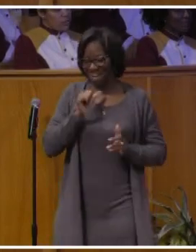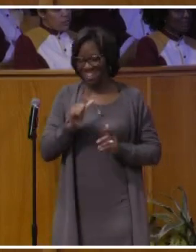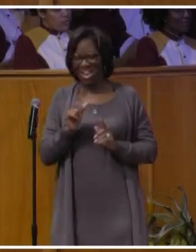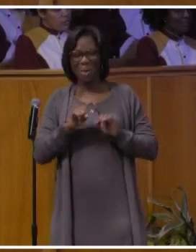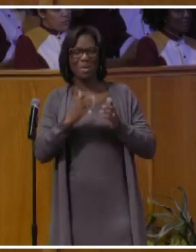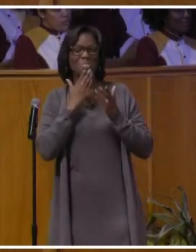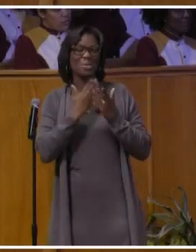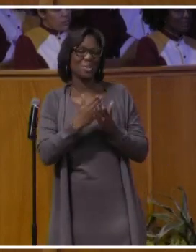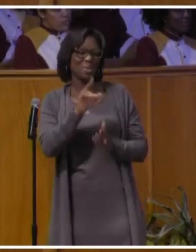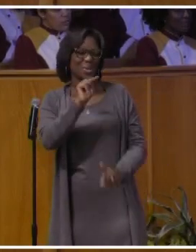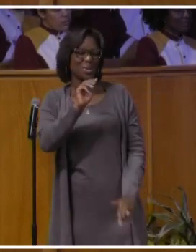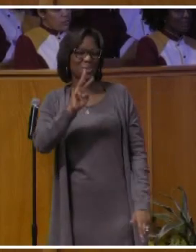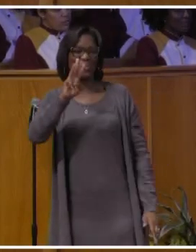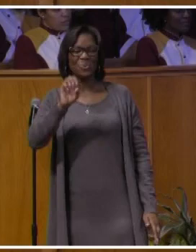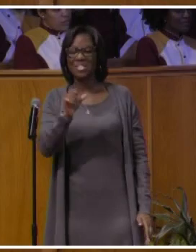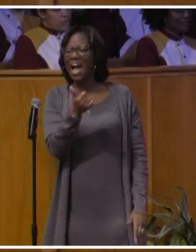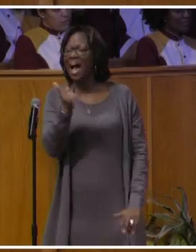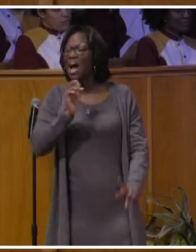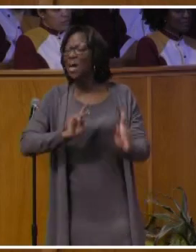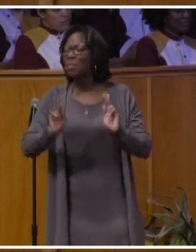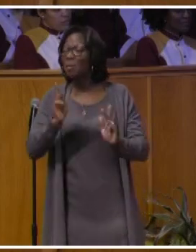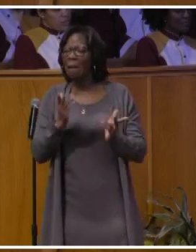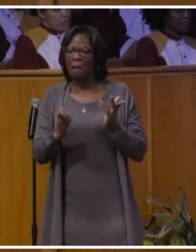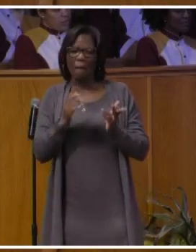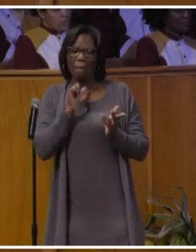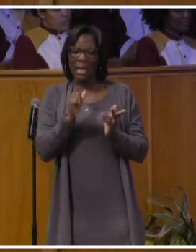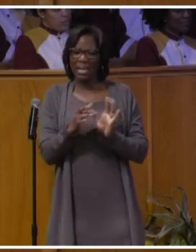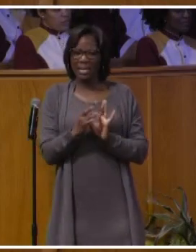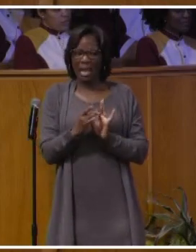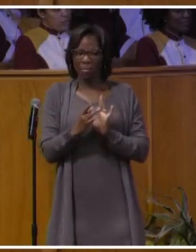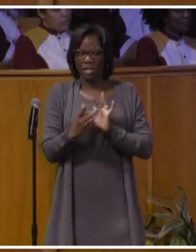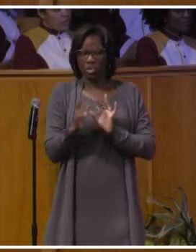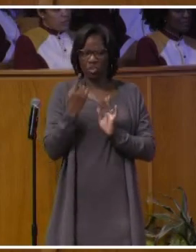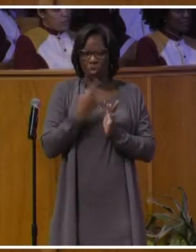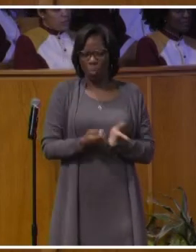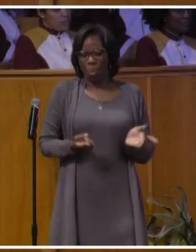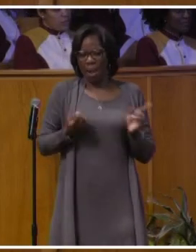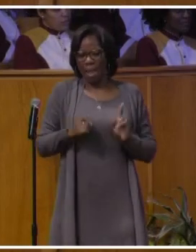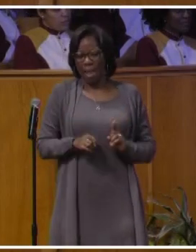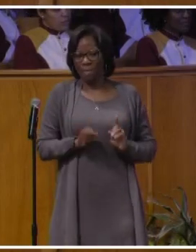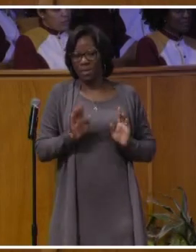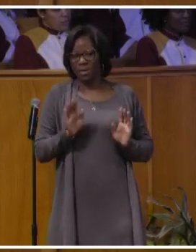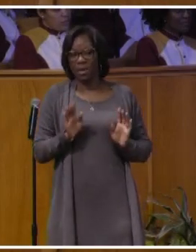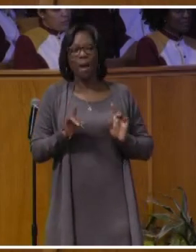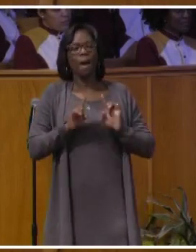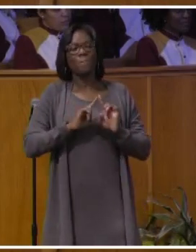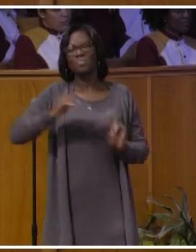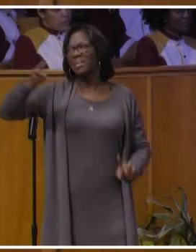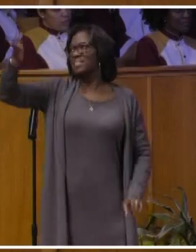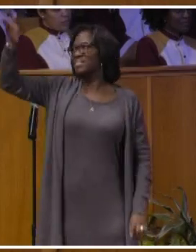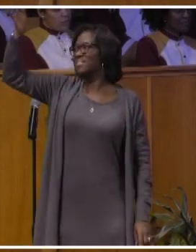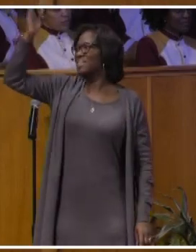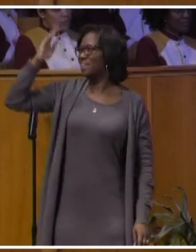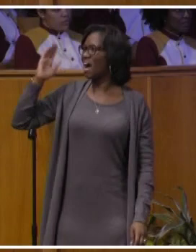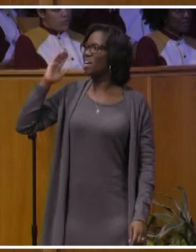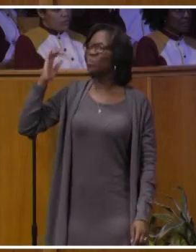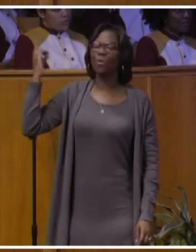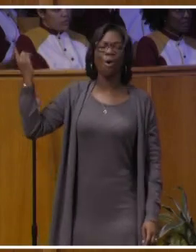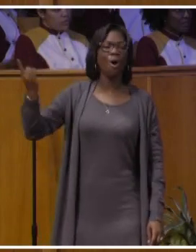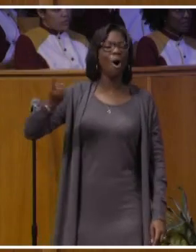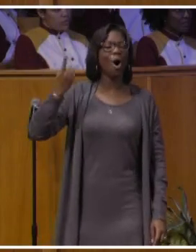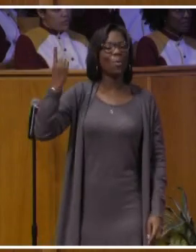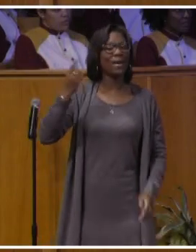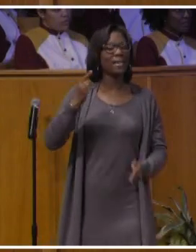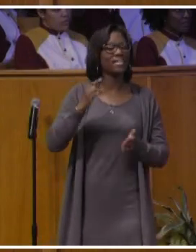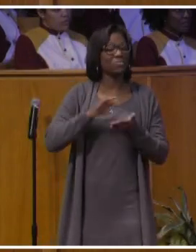news. Other people may not release you of the offense, but God will always